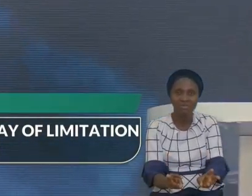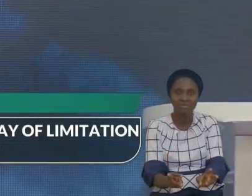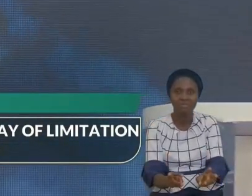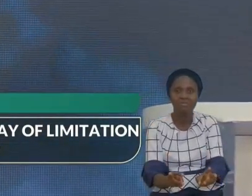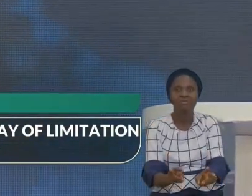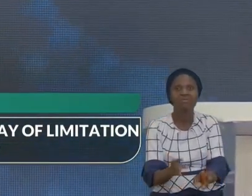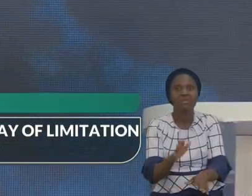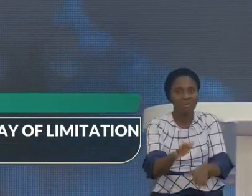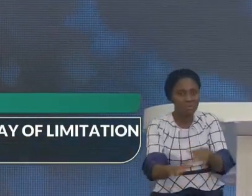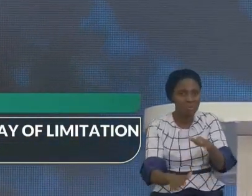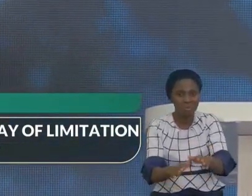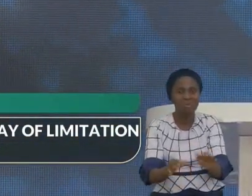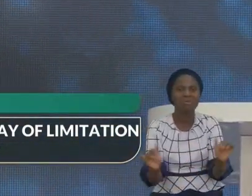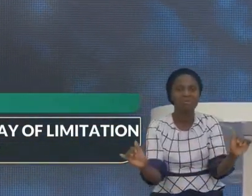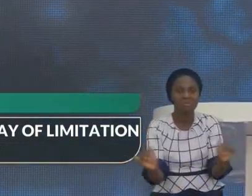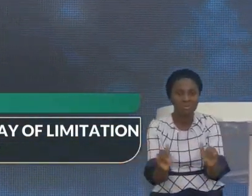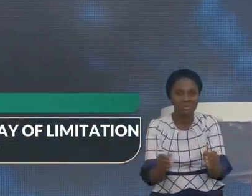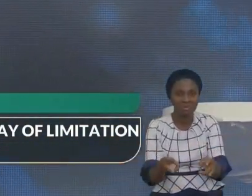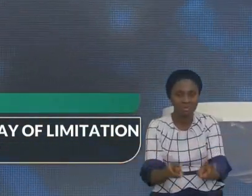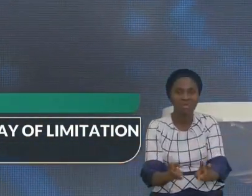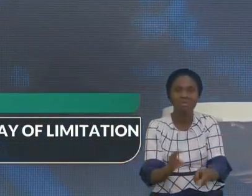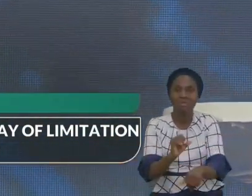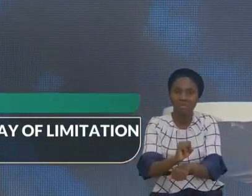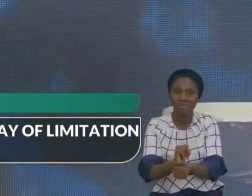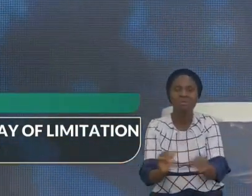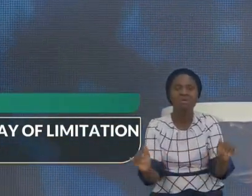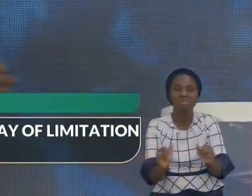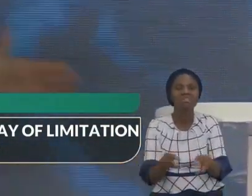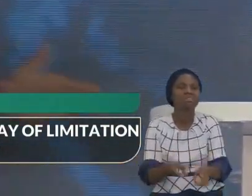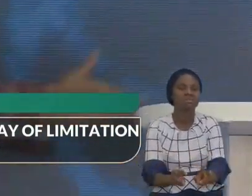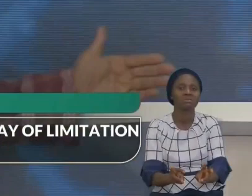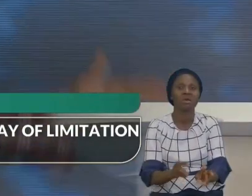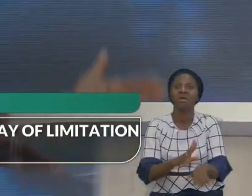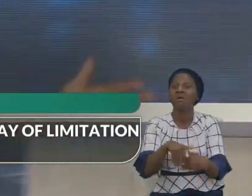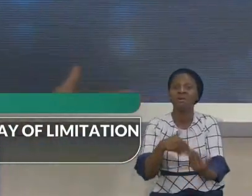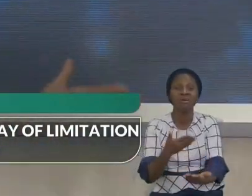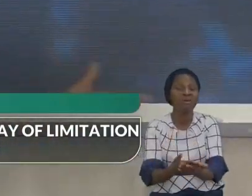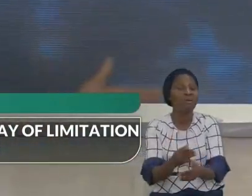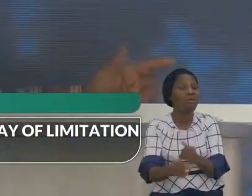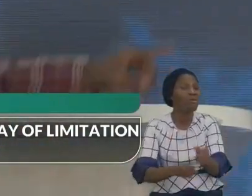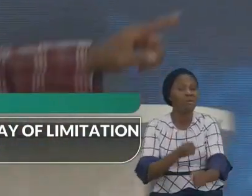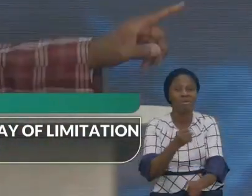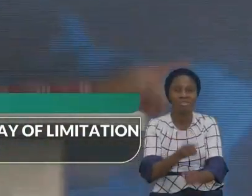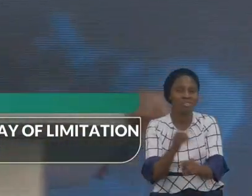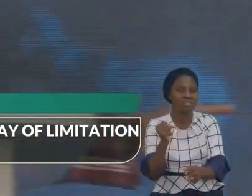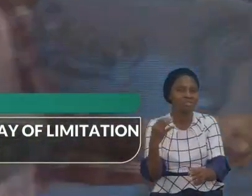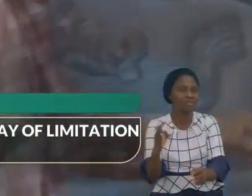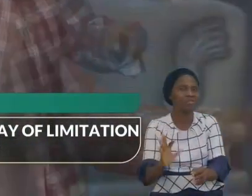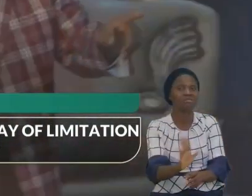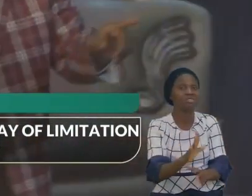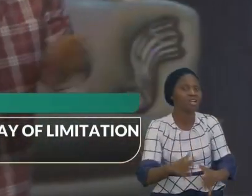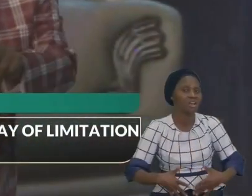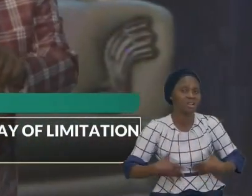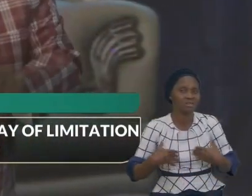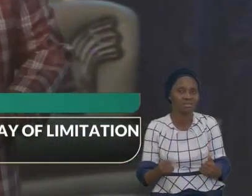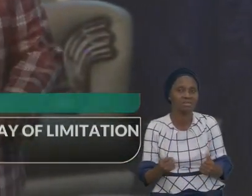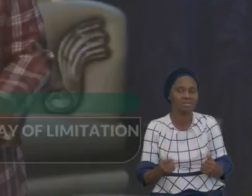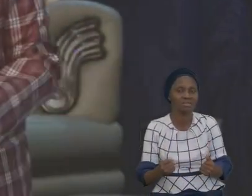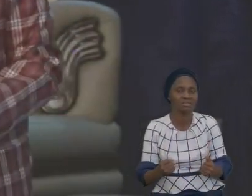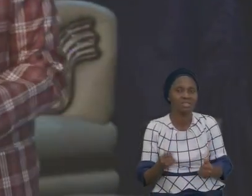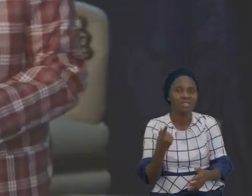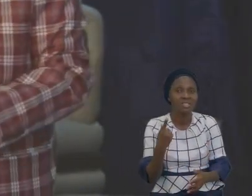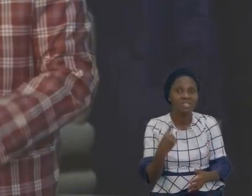all years of their lives. Their lives open with this